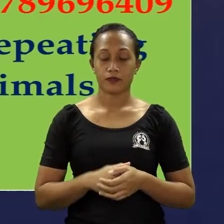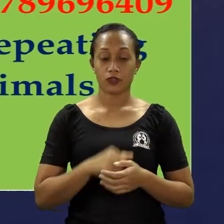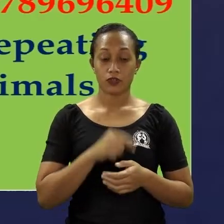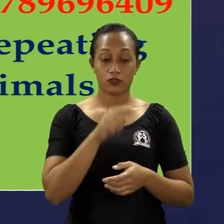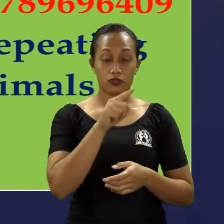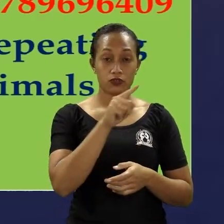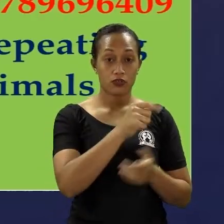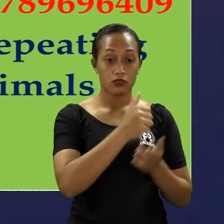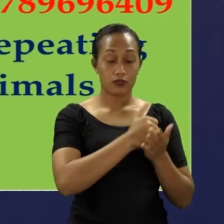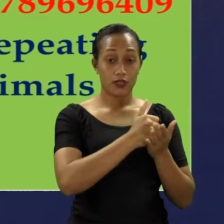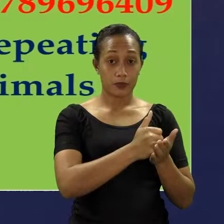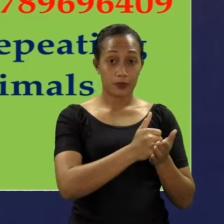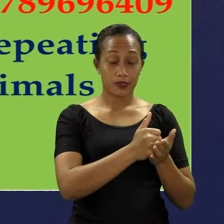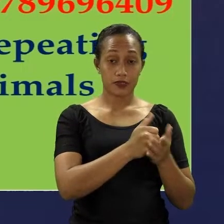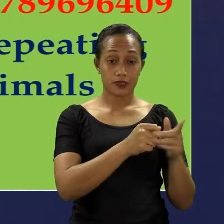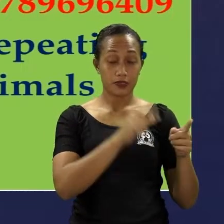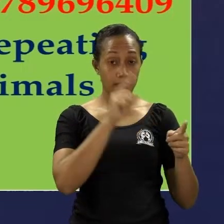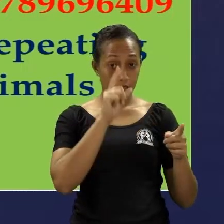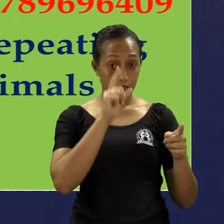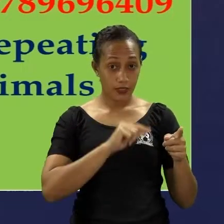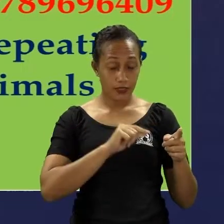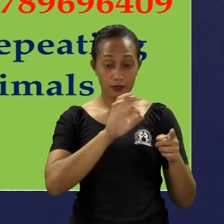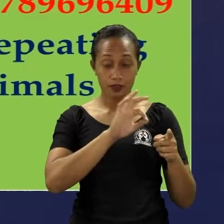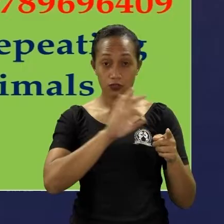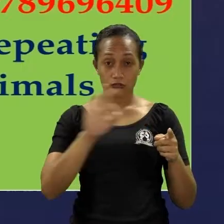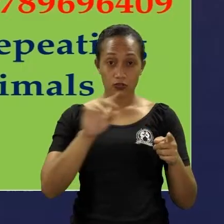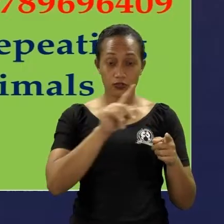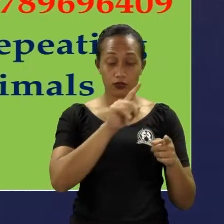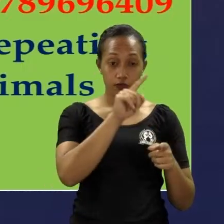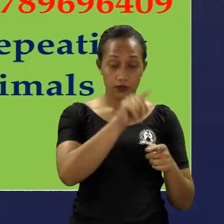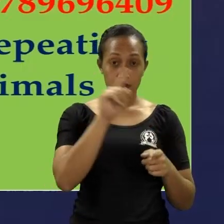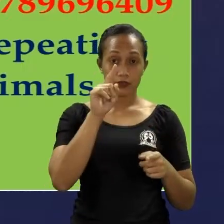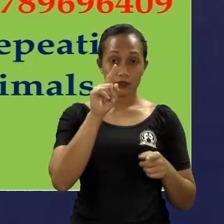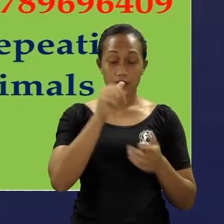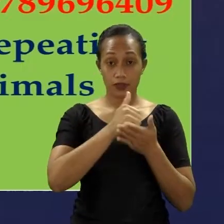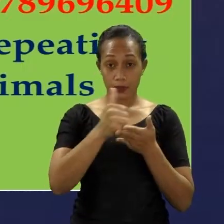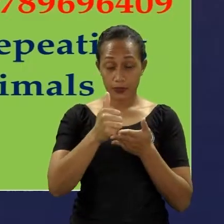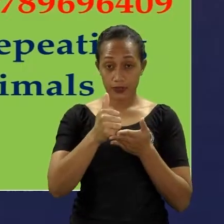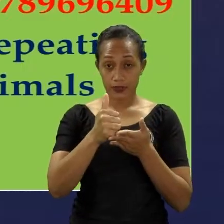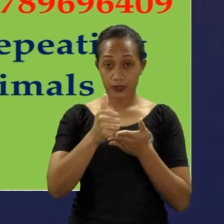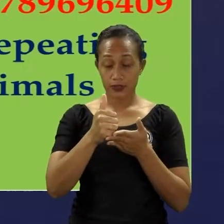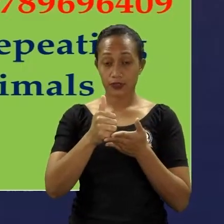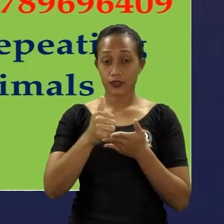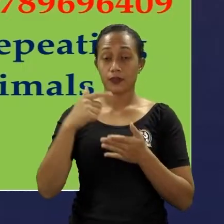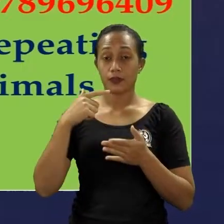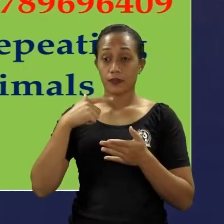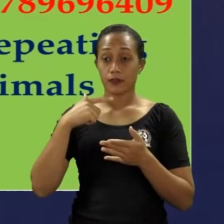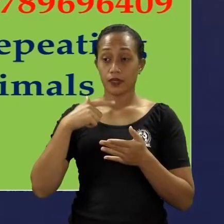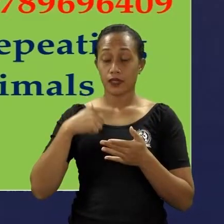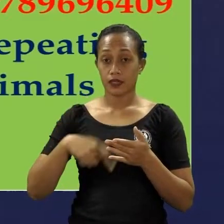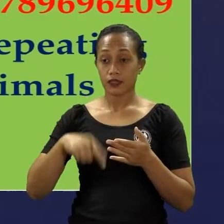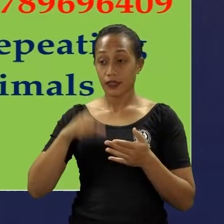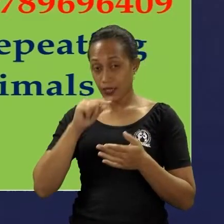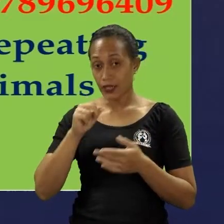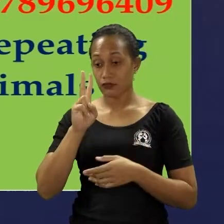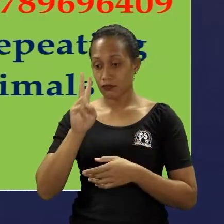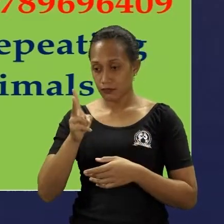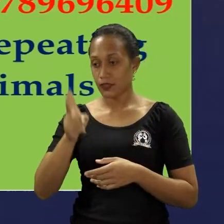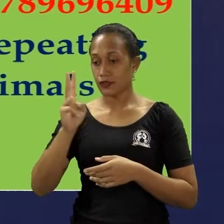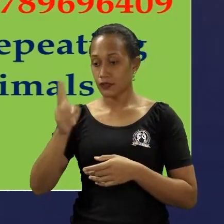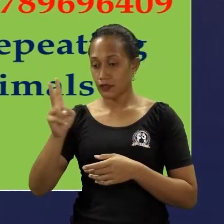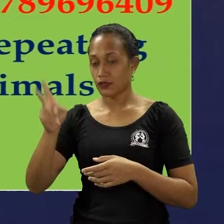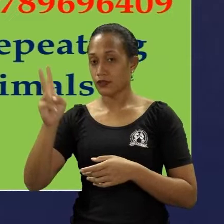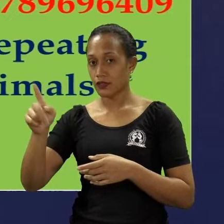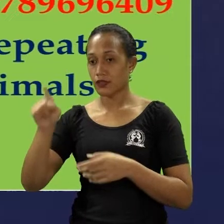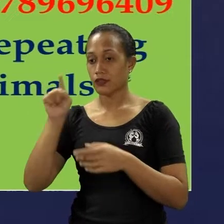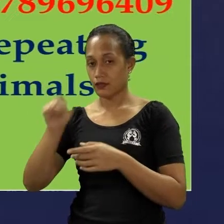Rational numbers still, they can be non-terminating decimals with repetitive patterns of